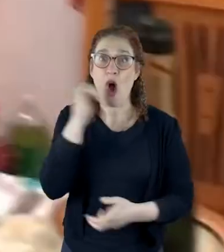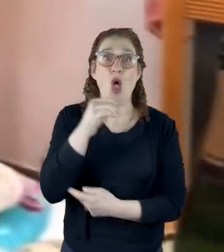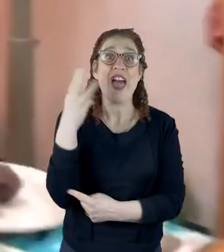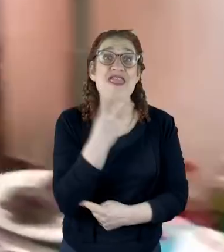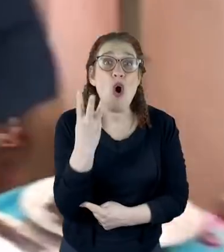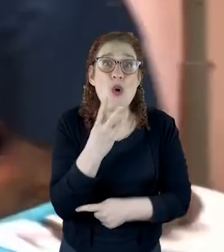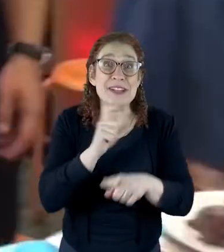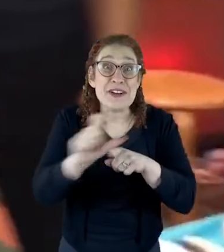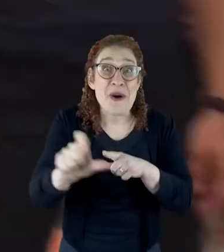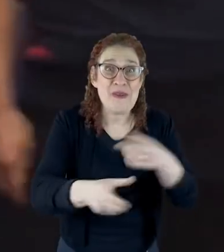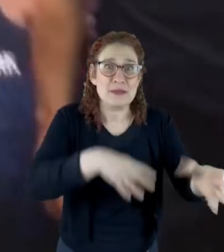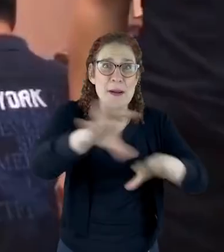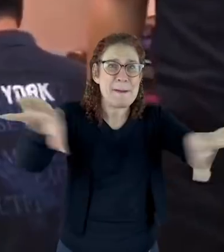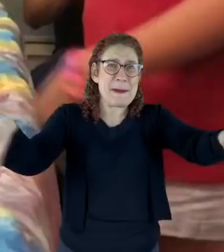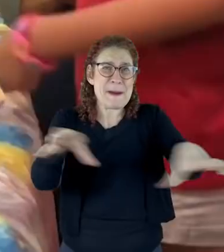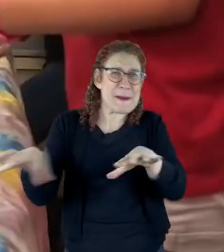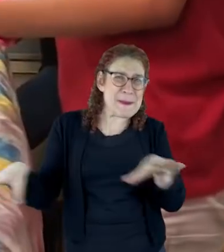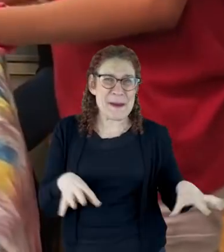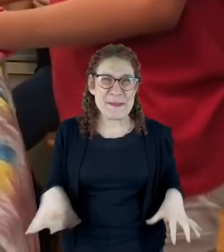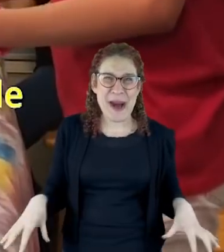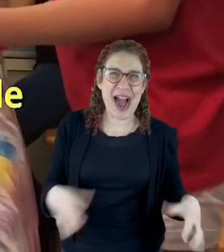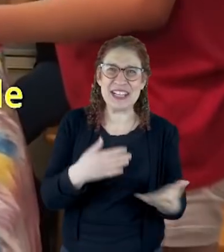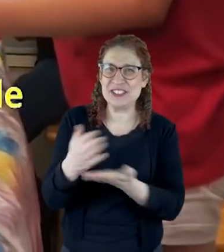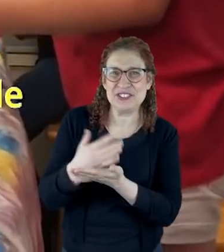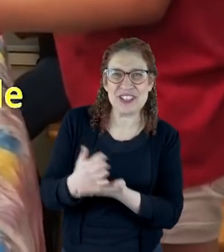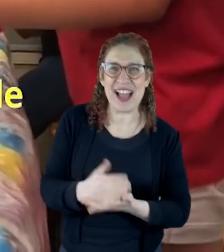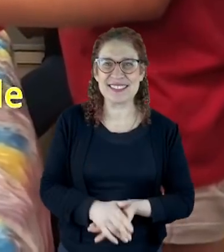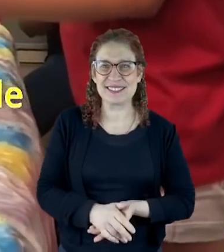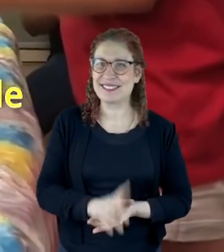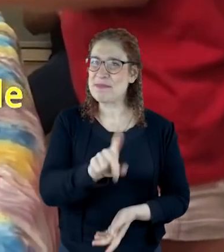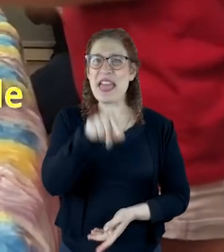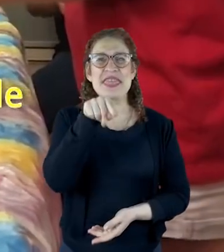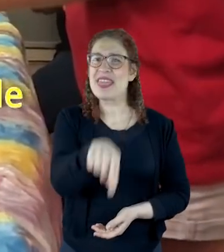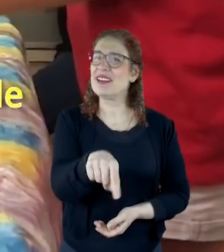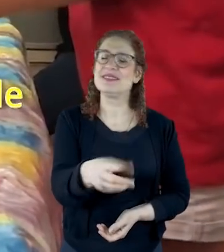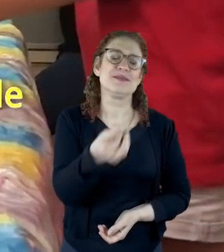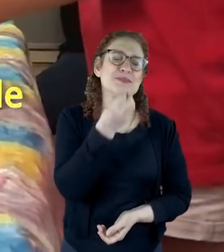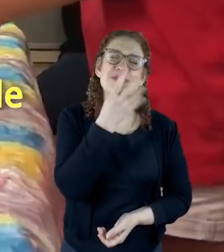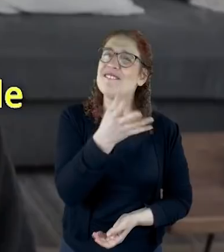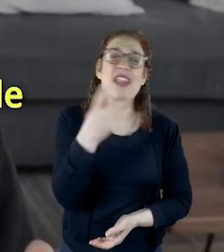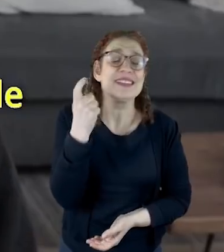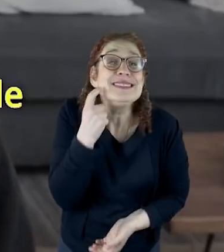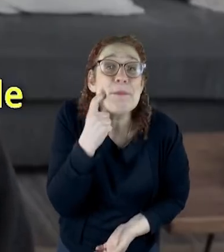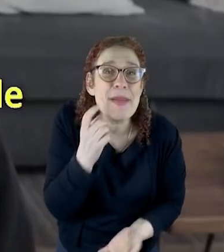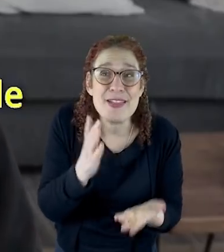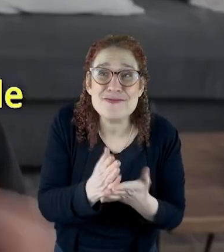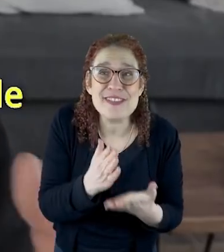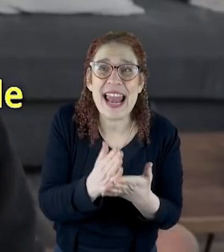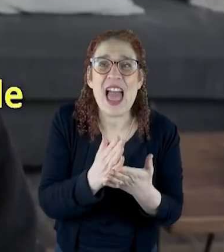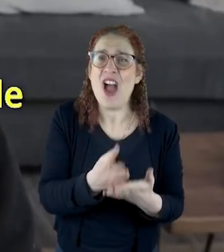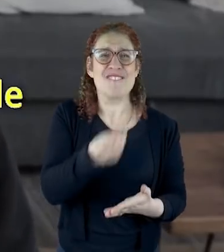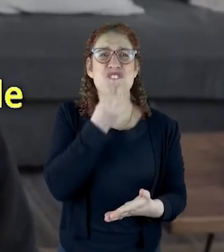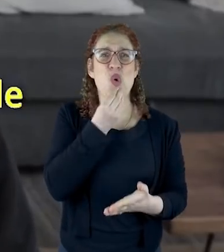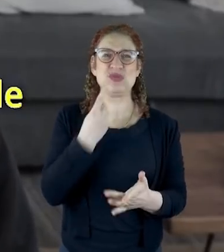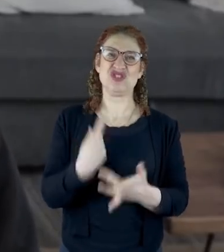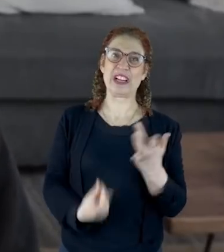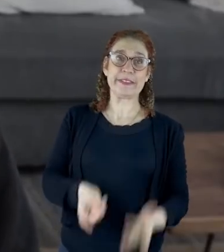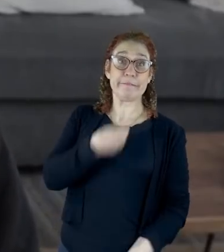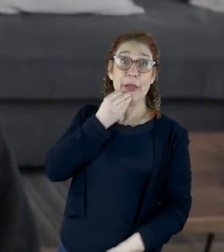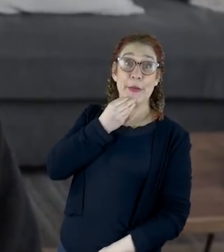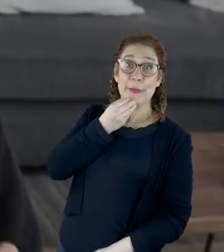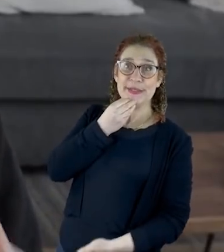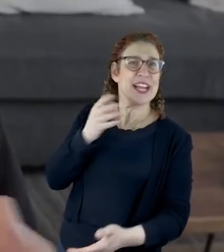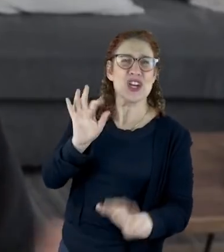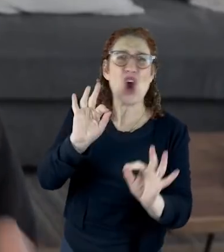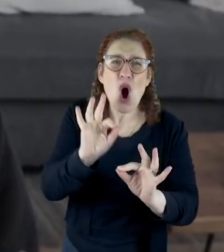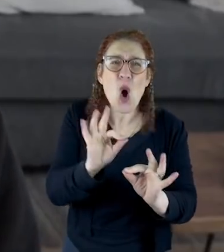a 13-course banquet. And I guess that's the beautiful, simple thing, that food is not just food. Food